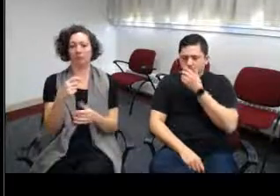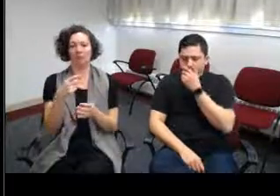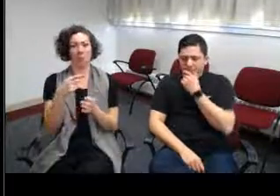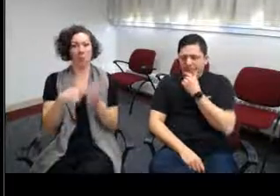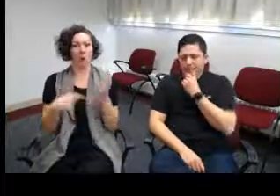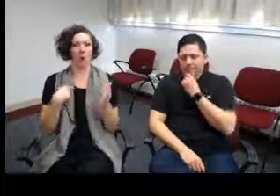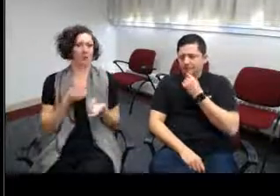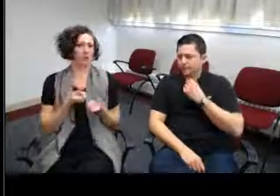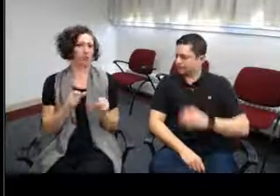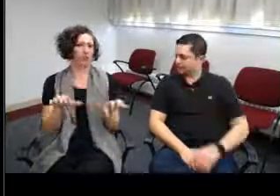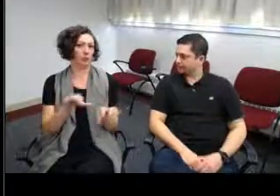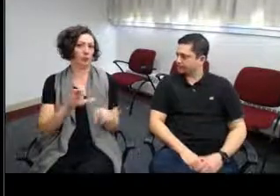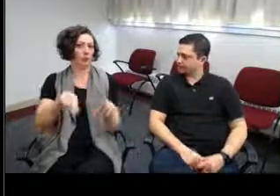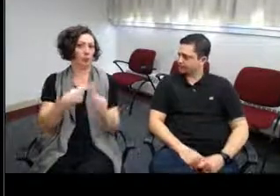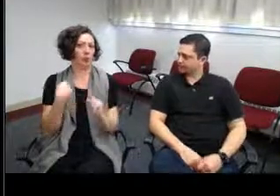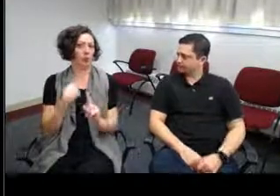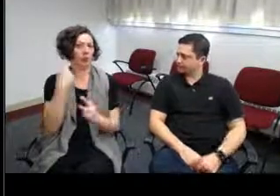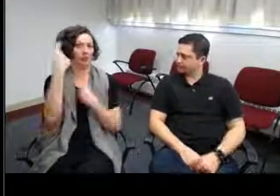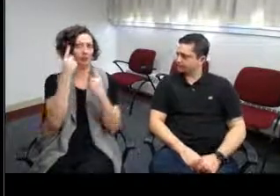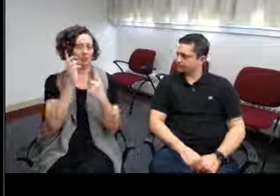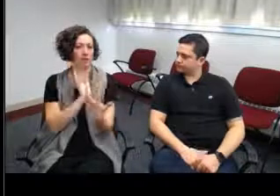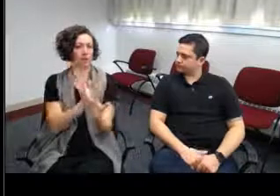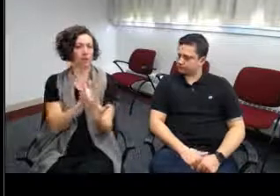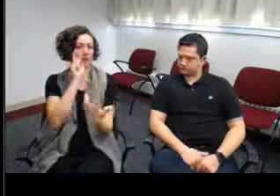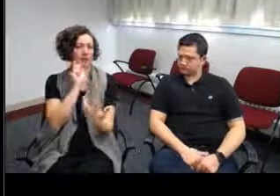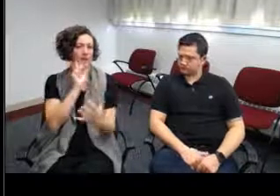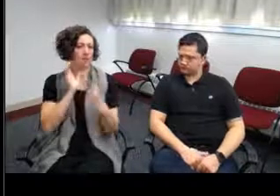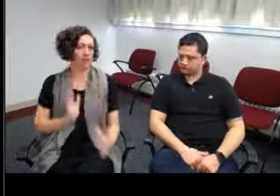So this slide is very basic, just a summary of,